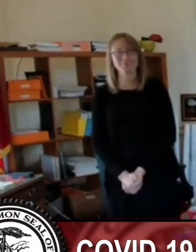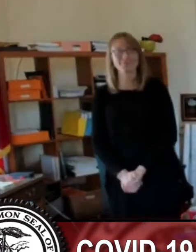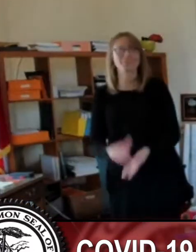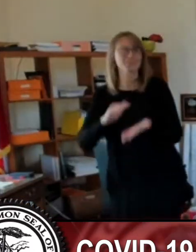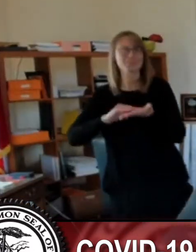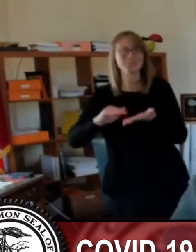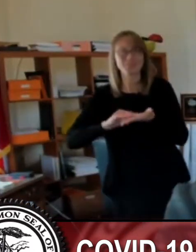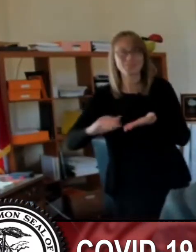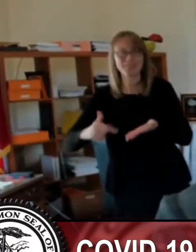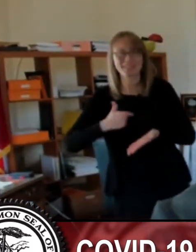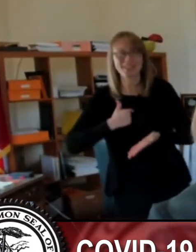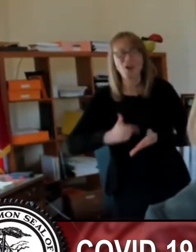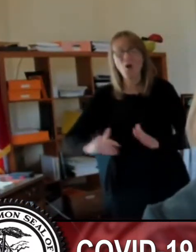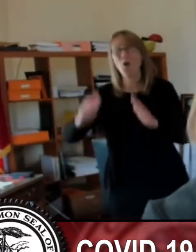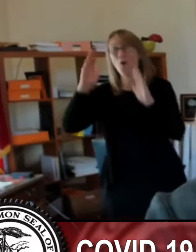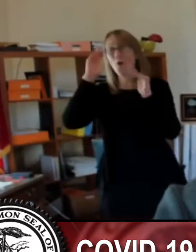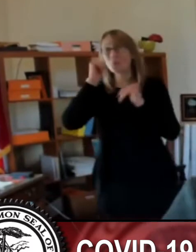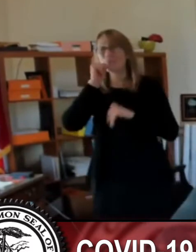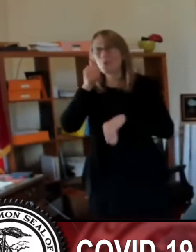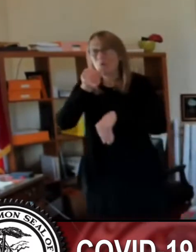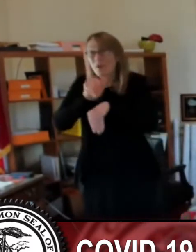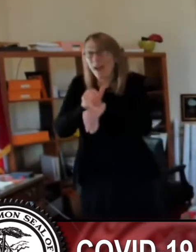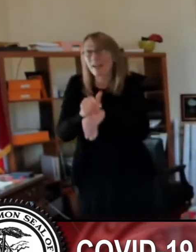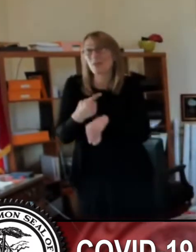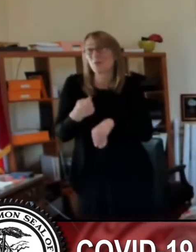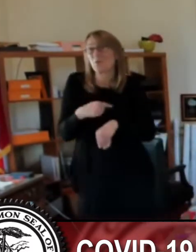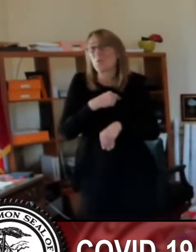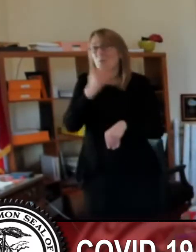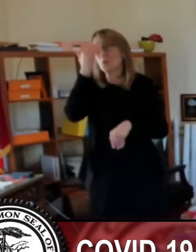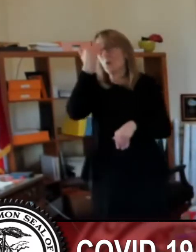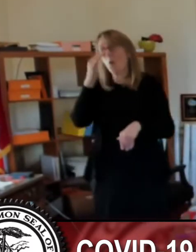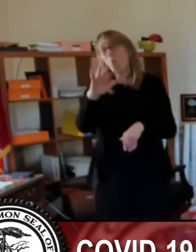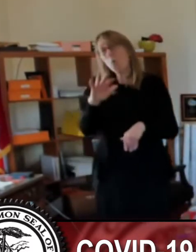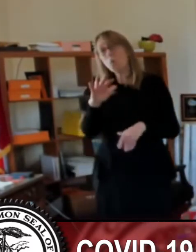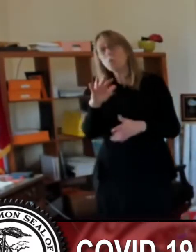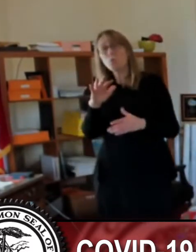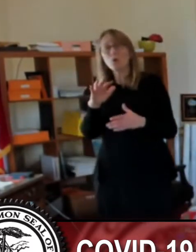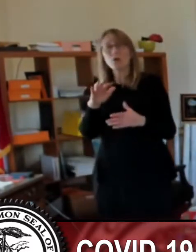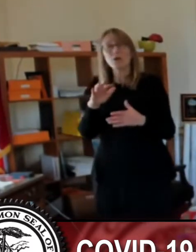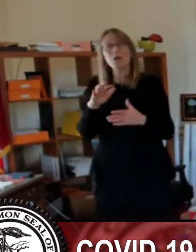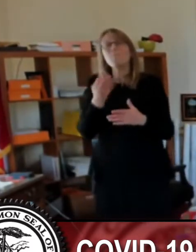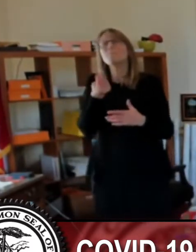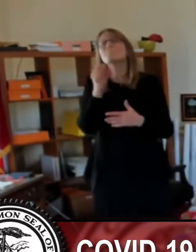Excuse me. Hopefully by tomorrow night we'll know the results of the